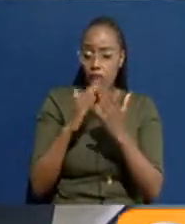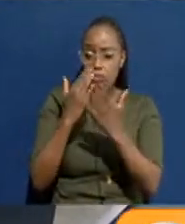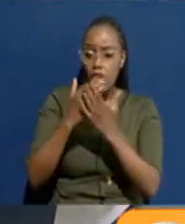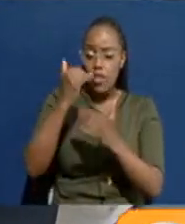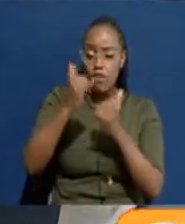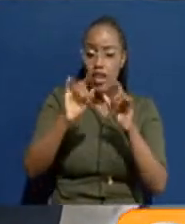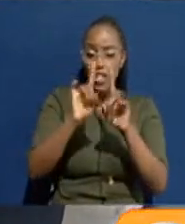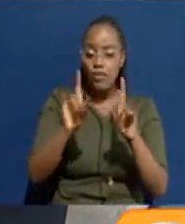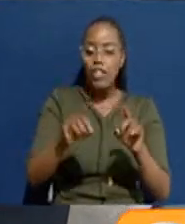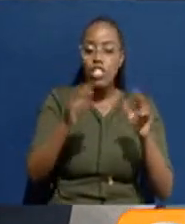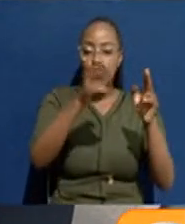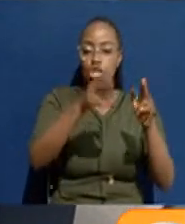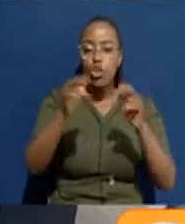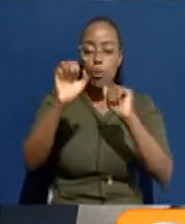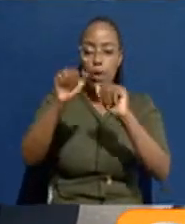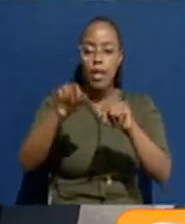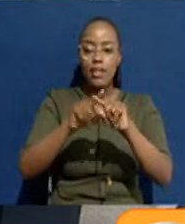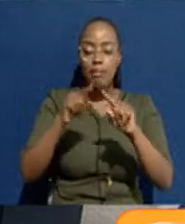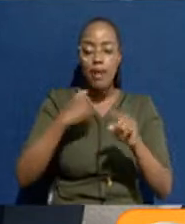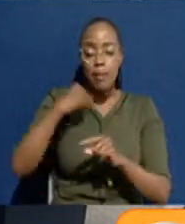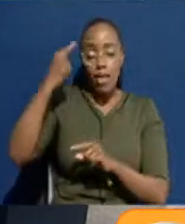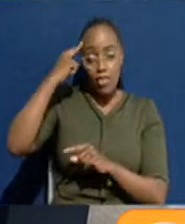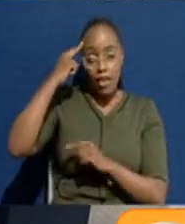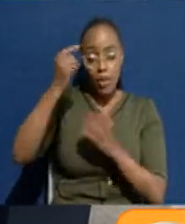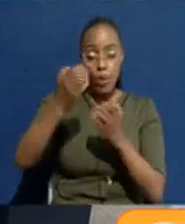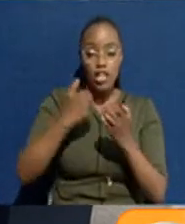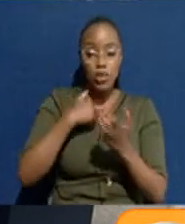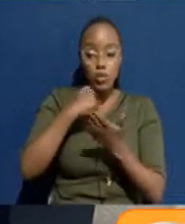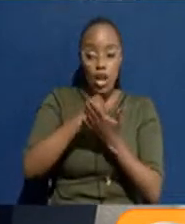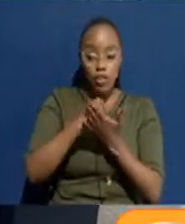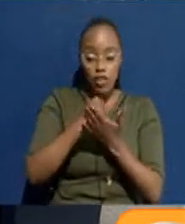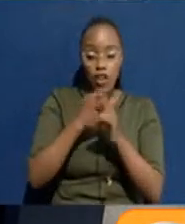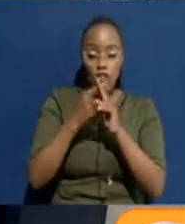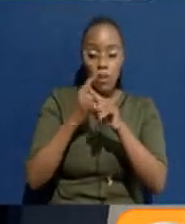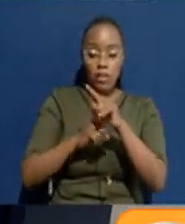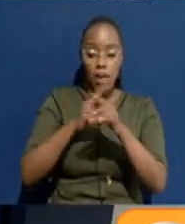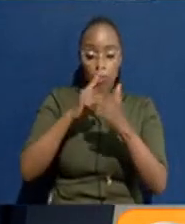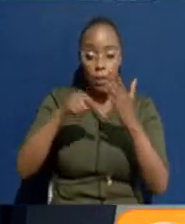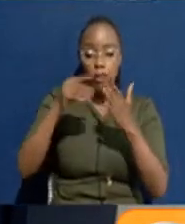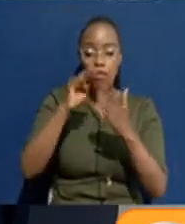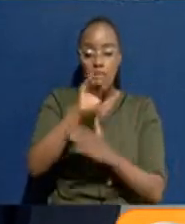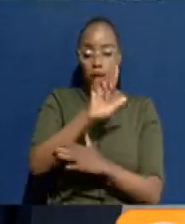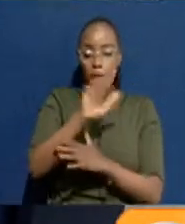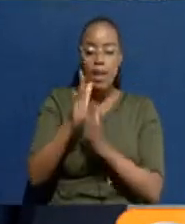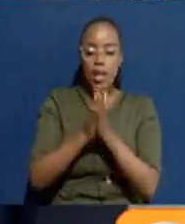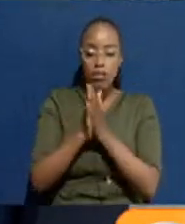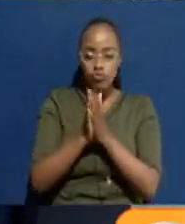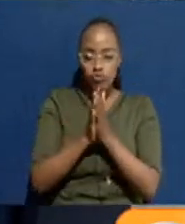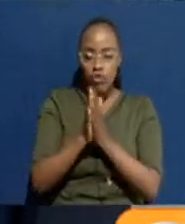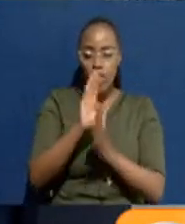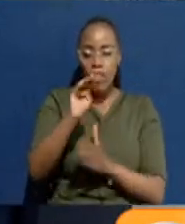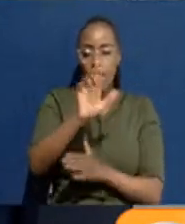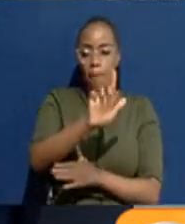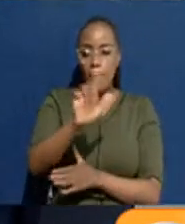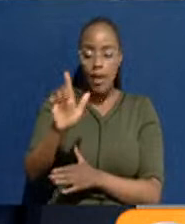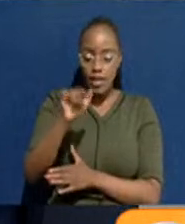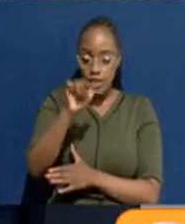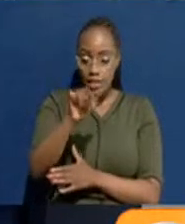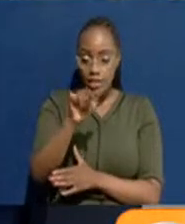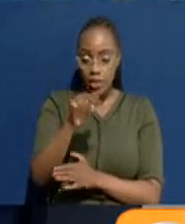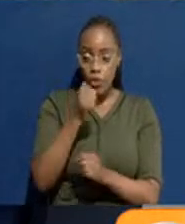report. It's long overdue. I think we need to have an audit of ever since universities began participating in this kind of business